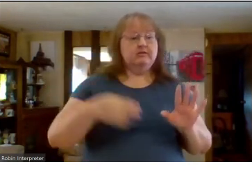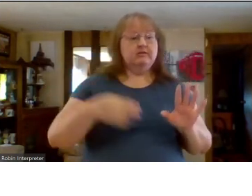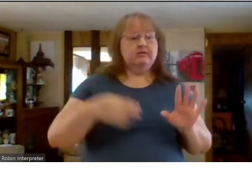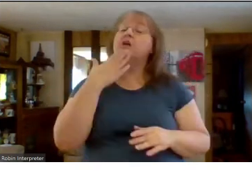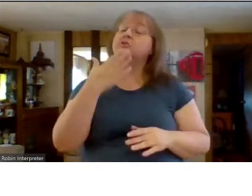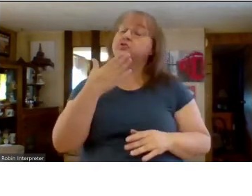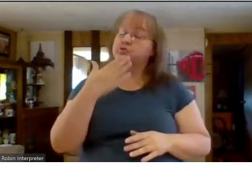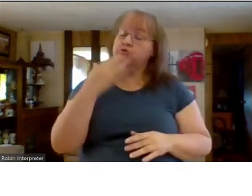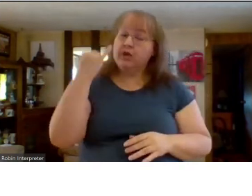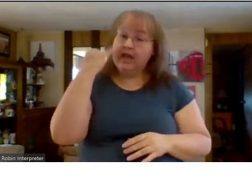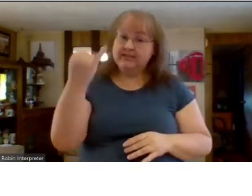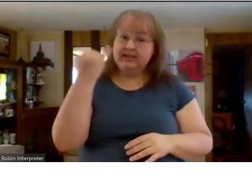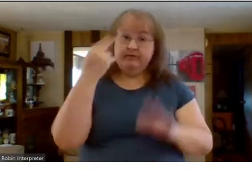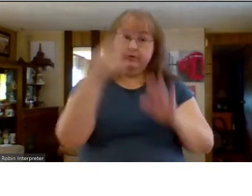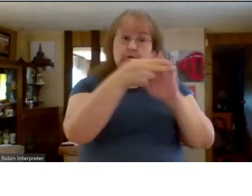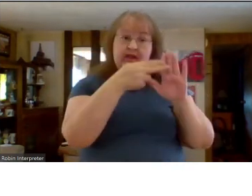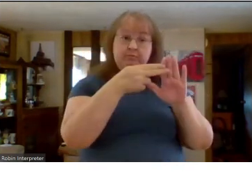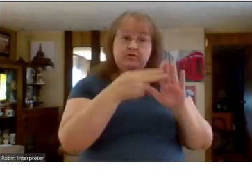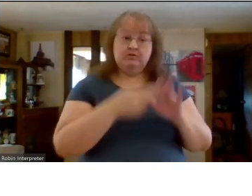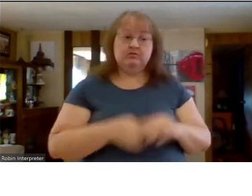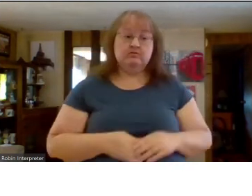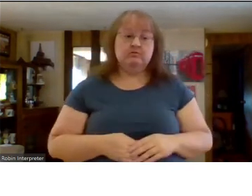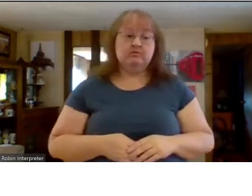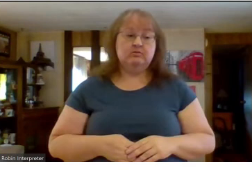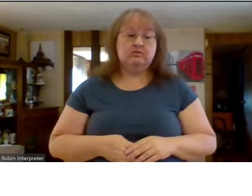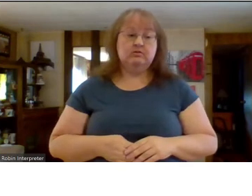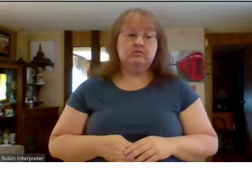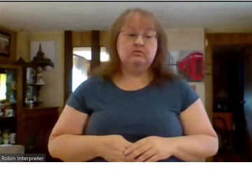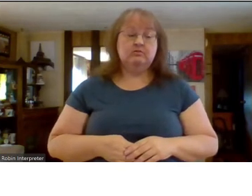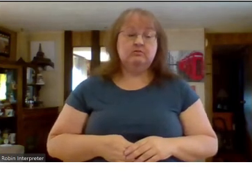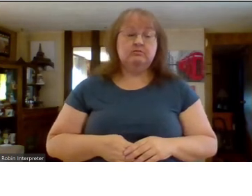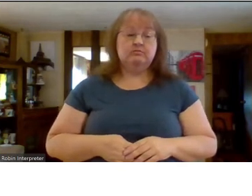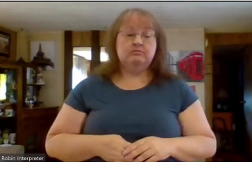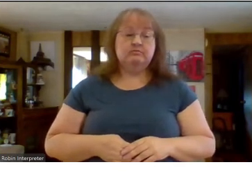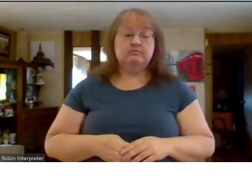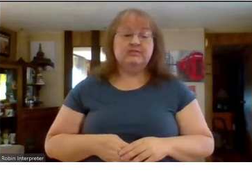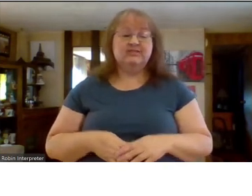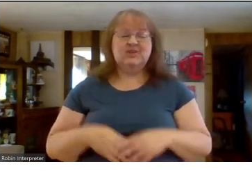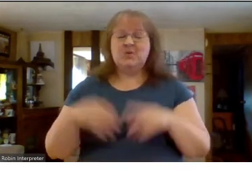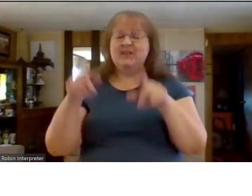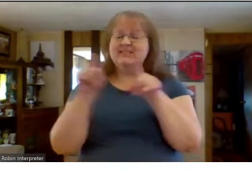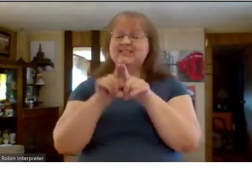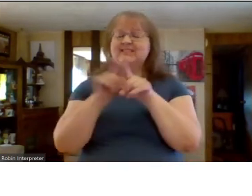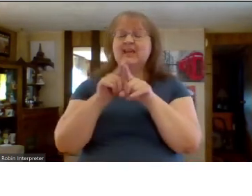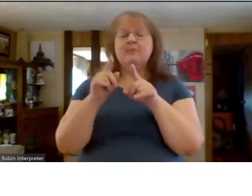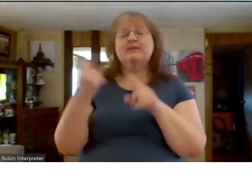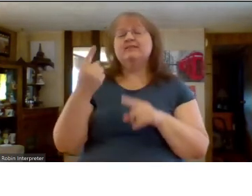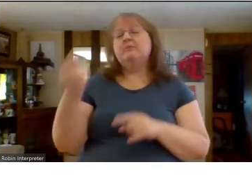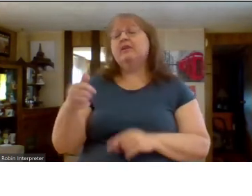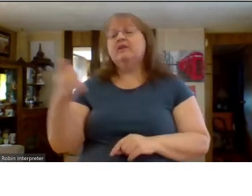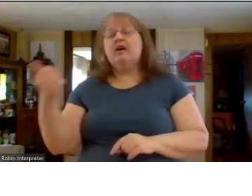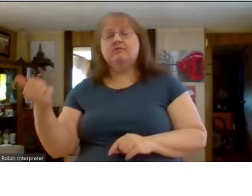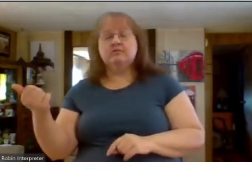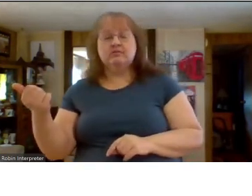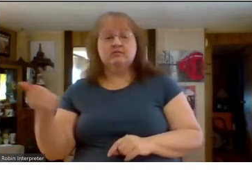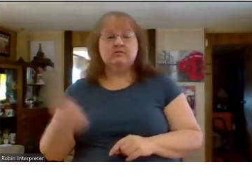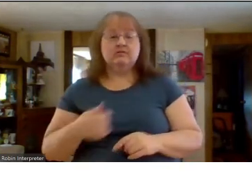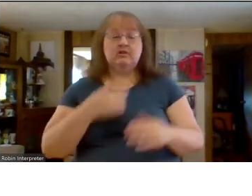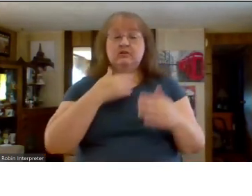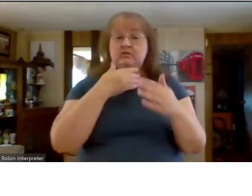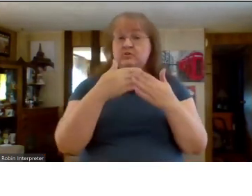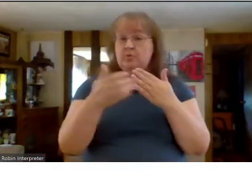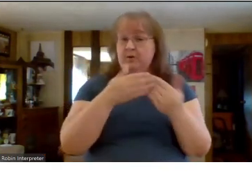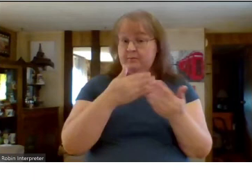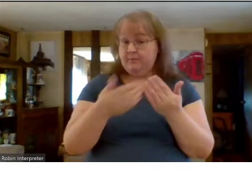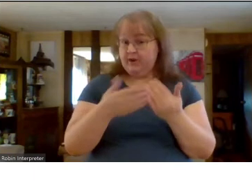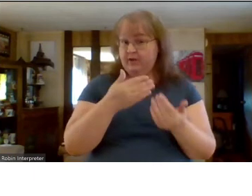5 is my height. It will be a very good idea to label these. You can get lost very easily. Okay, it's the same thing as something